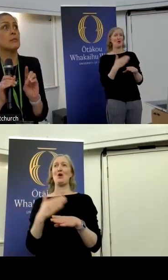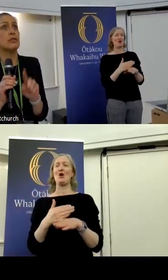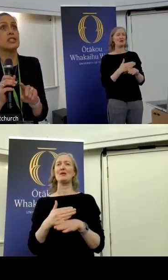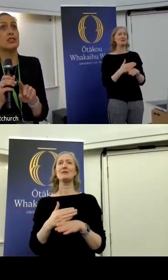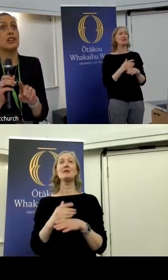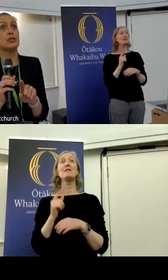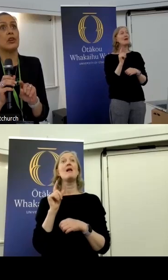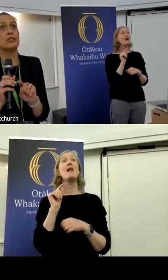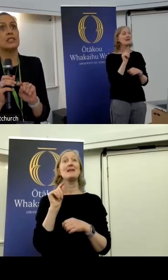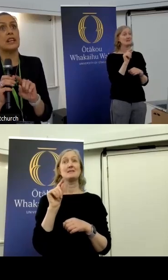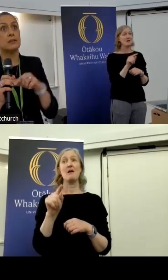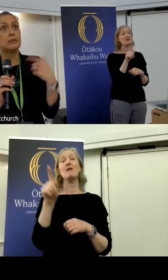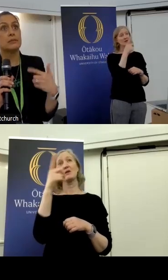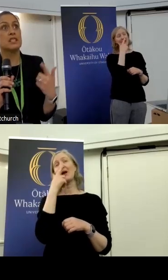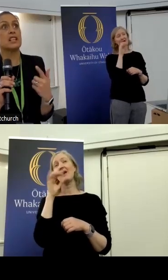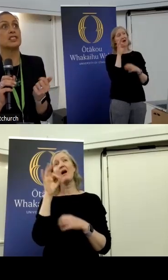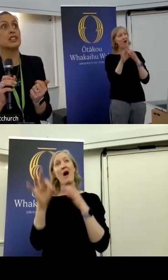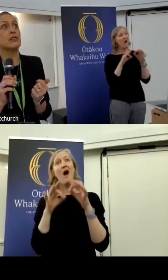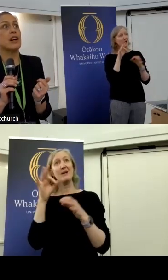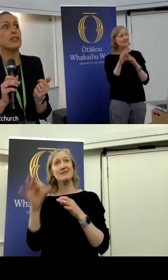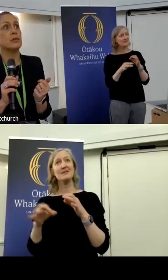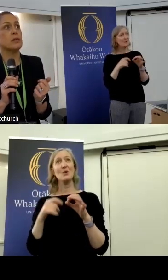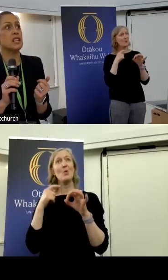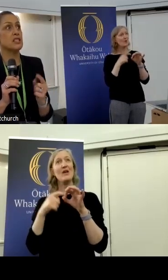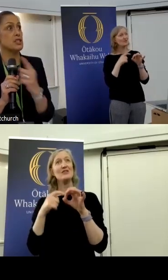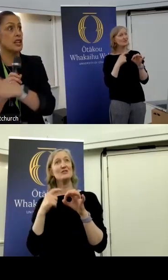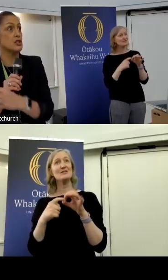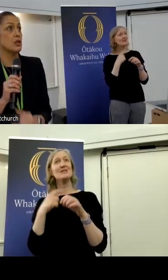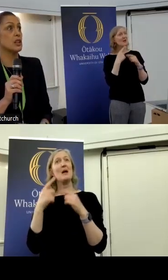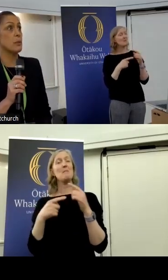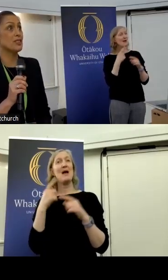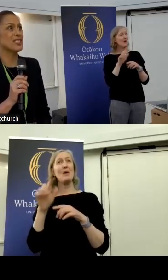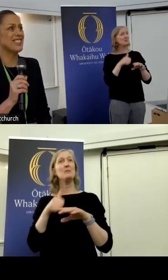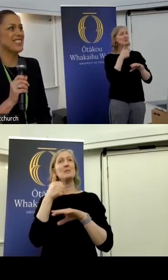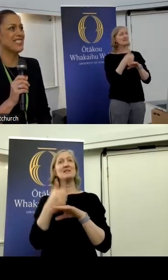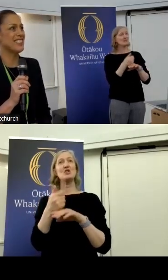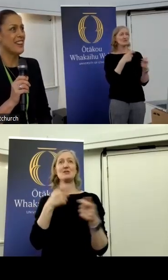ask Professor Krengle discussion around the implementation science during the panel discussion.